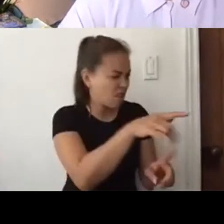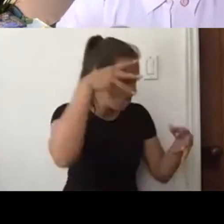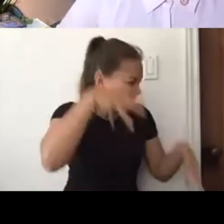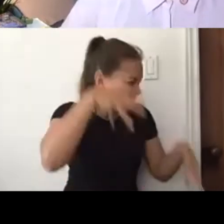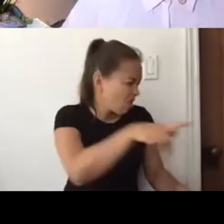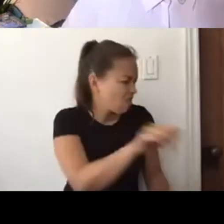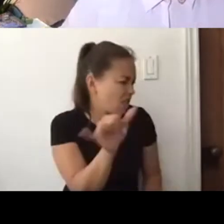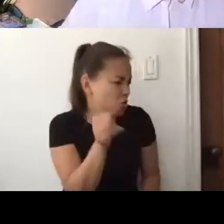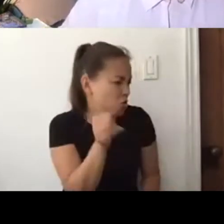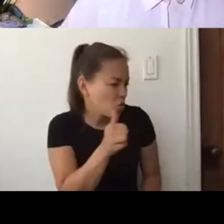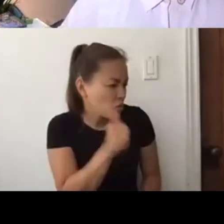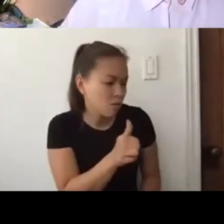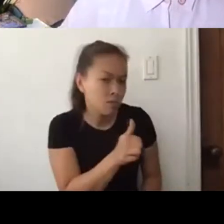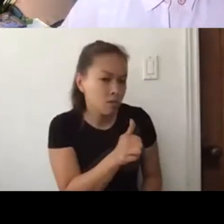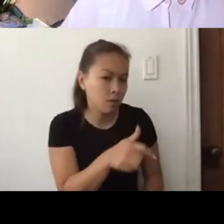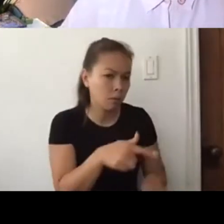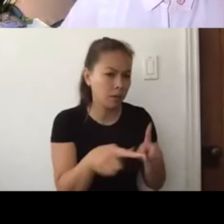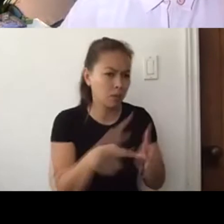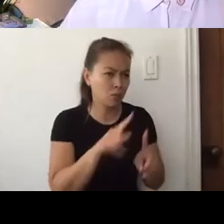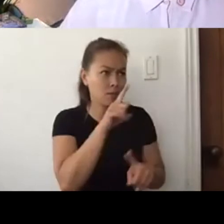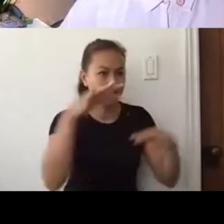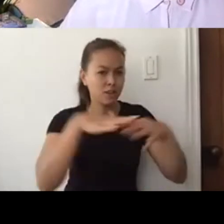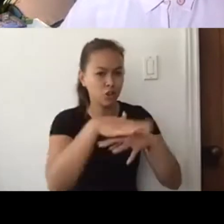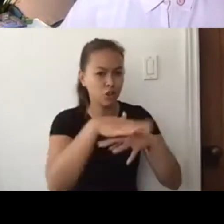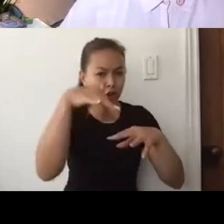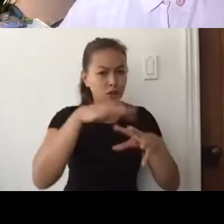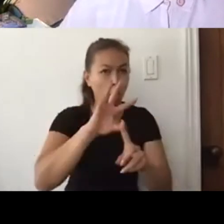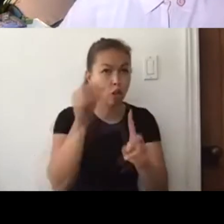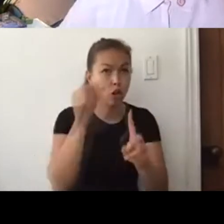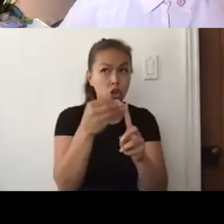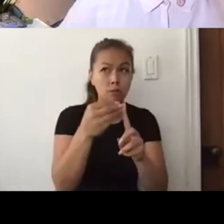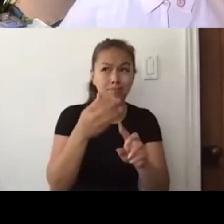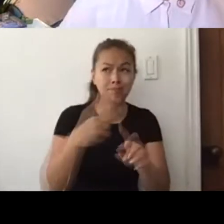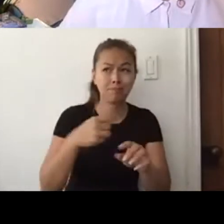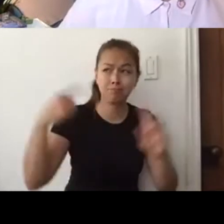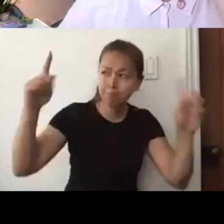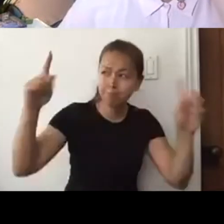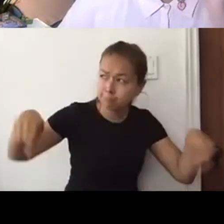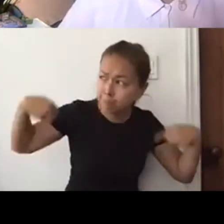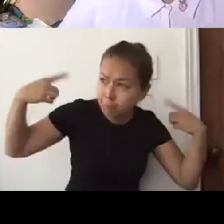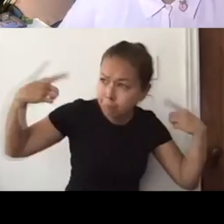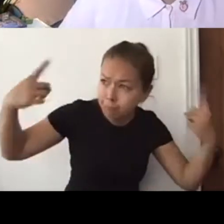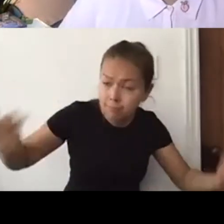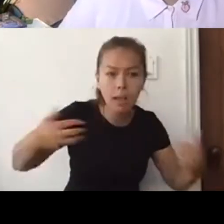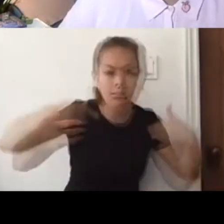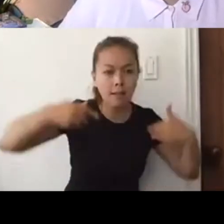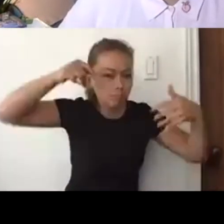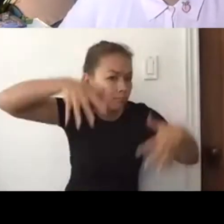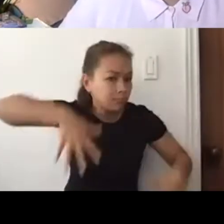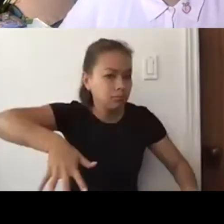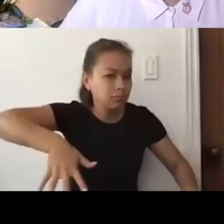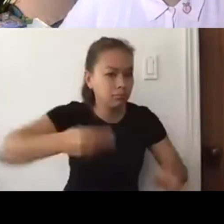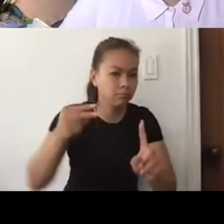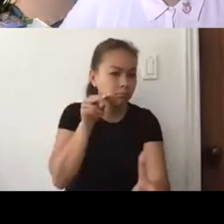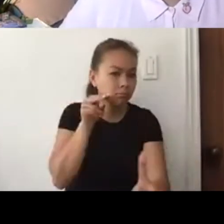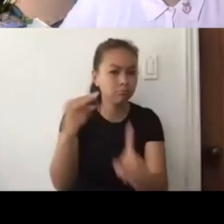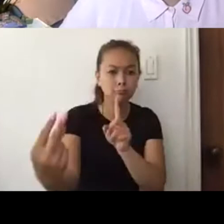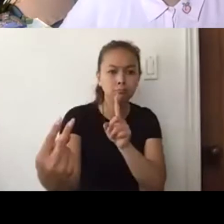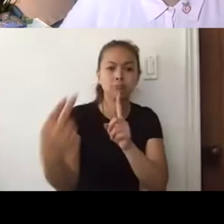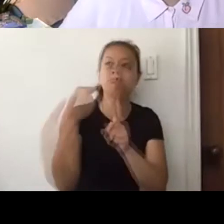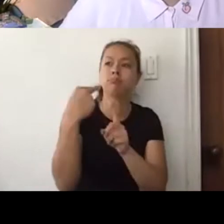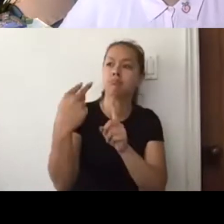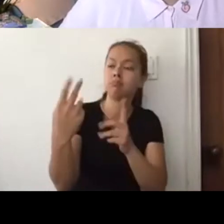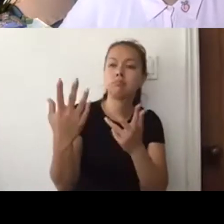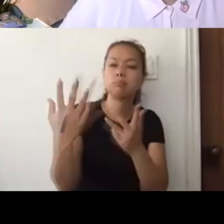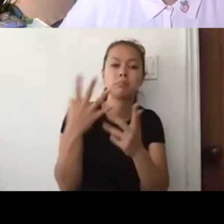can remember in our culture, and it was seen as beautiful and powerful. And yet now it's like boys have to have buzz cuts and girls get to have pigtails. It's